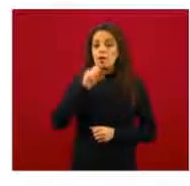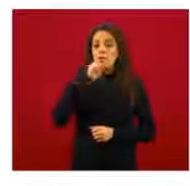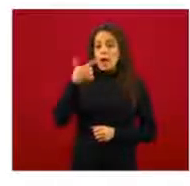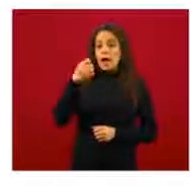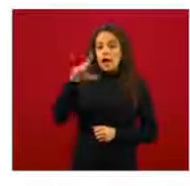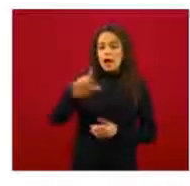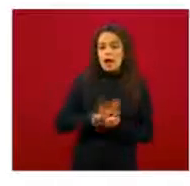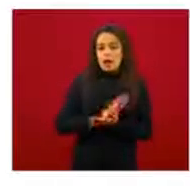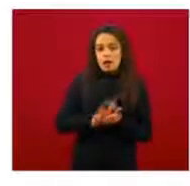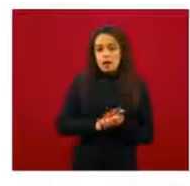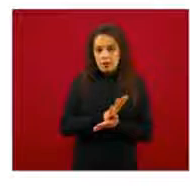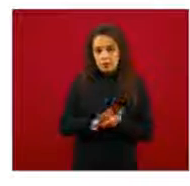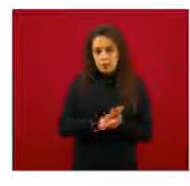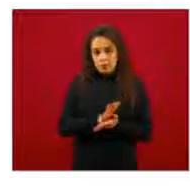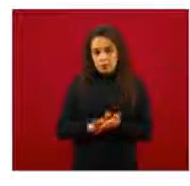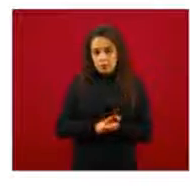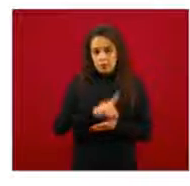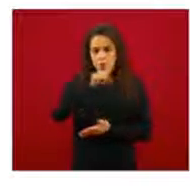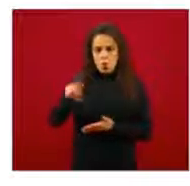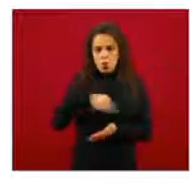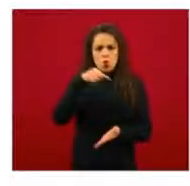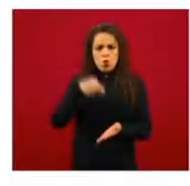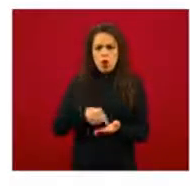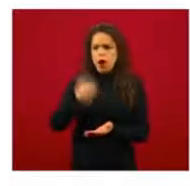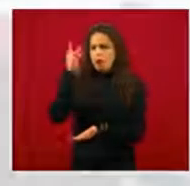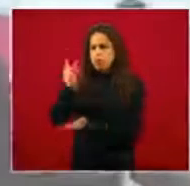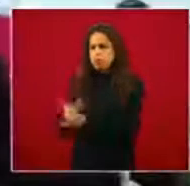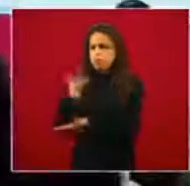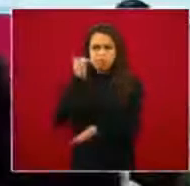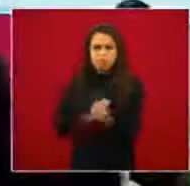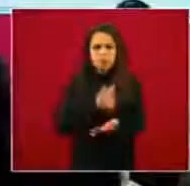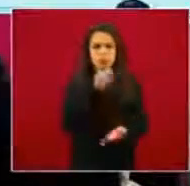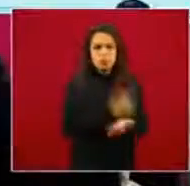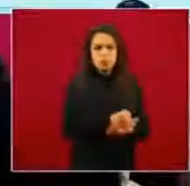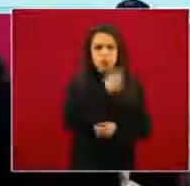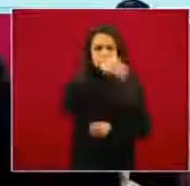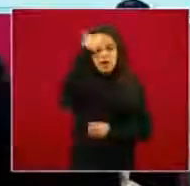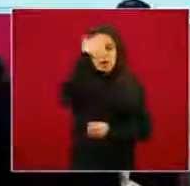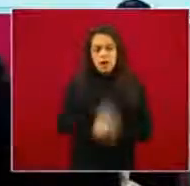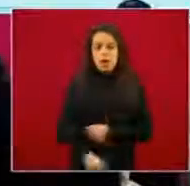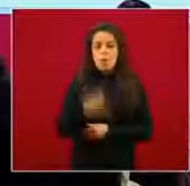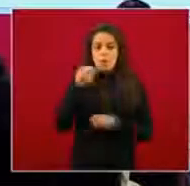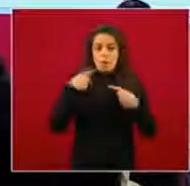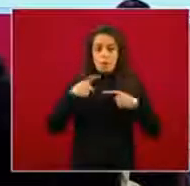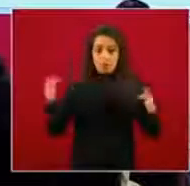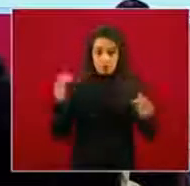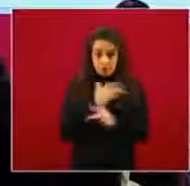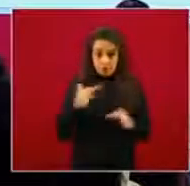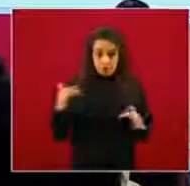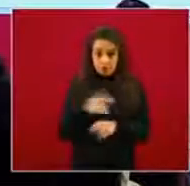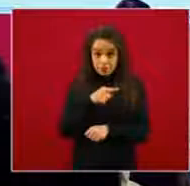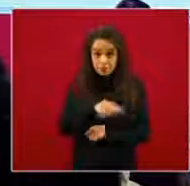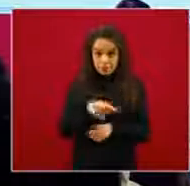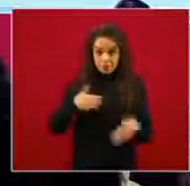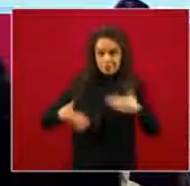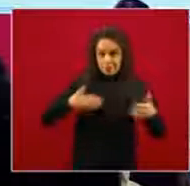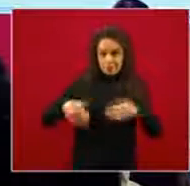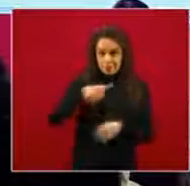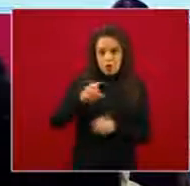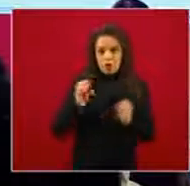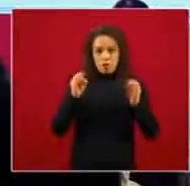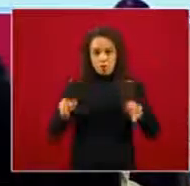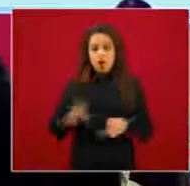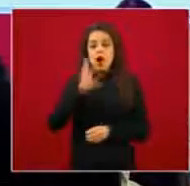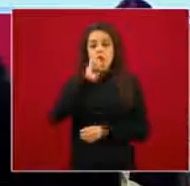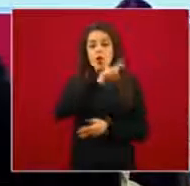gel alcohol in several places of the workplace. There are some strategic places. I know a lot of, because many people is going over